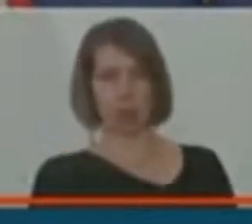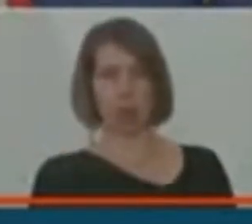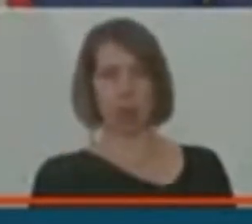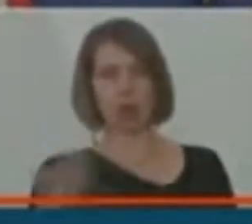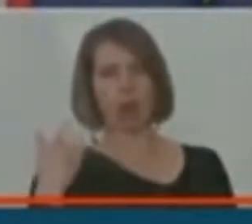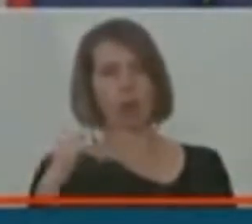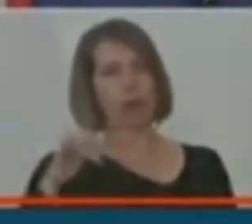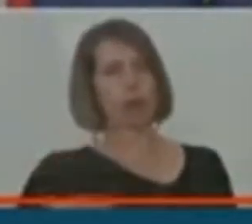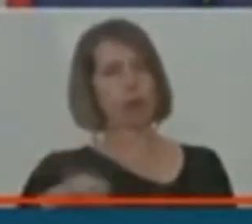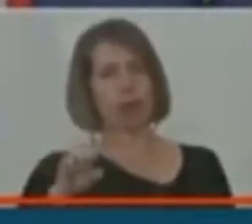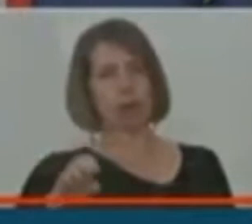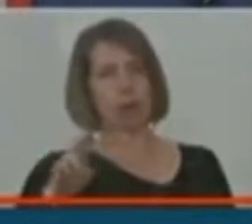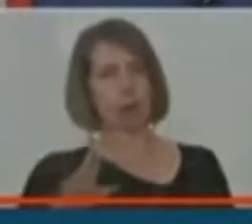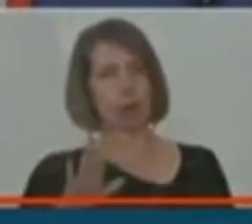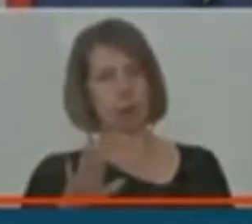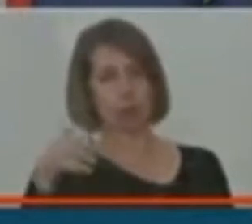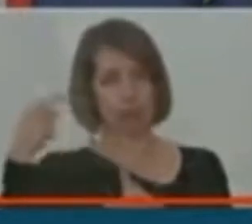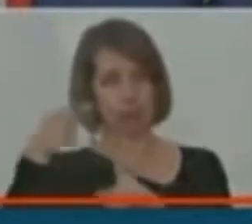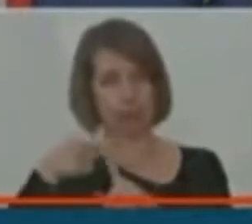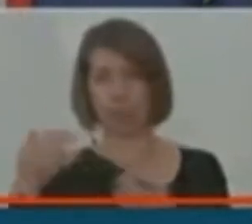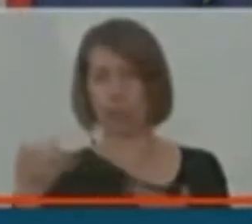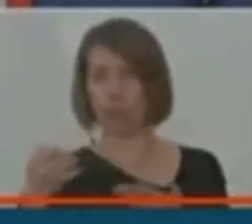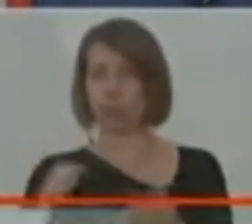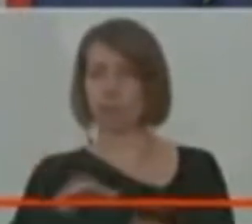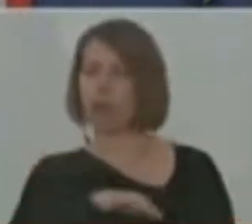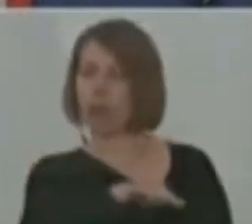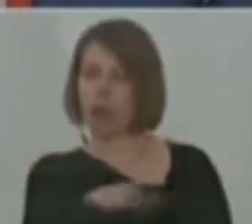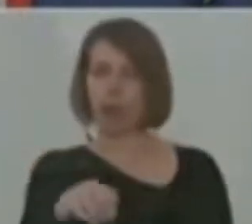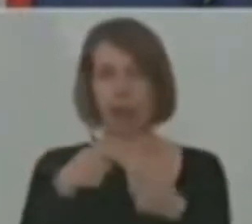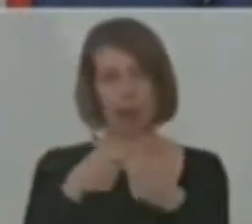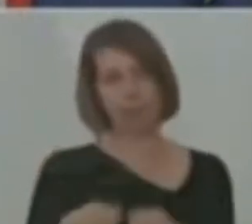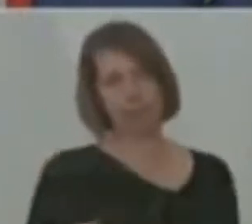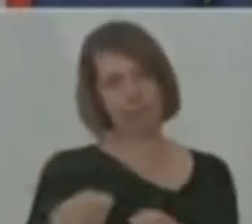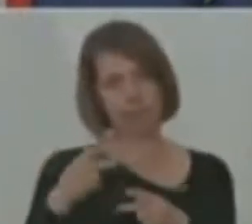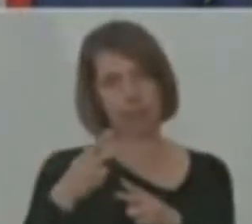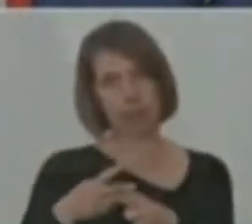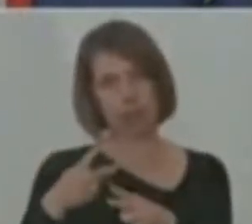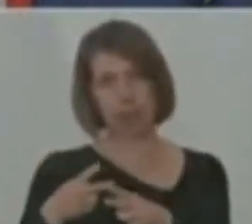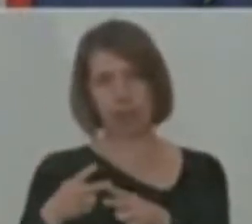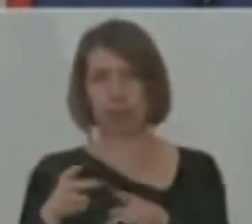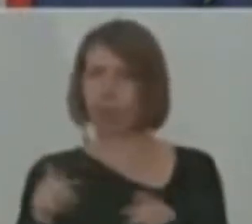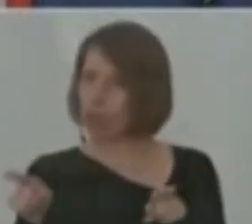Union, namely that all member states should receive their share per capita equally.